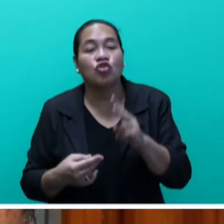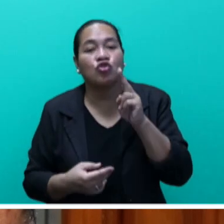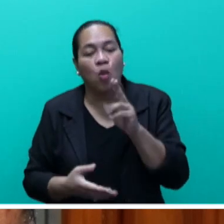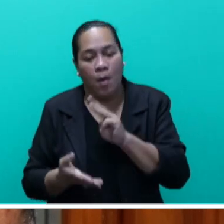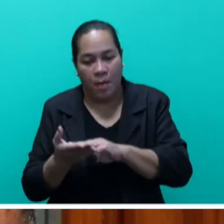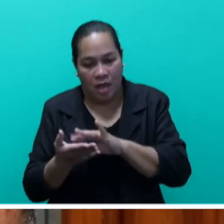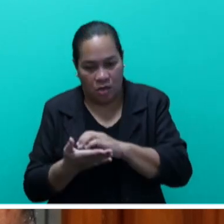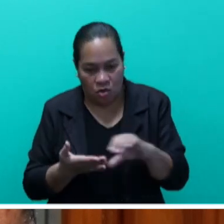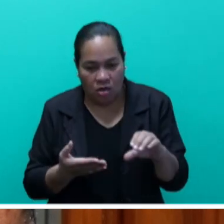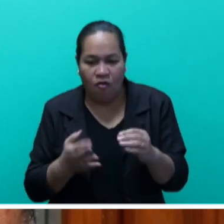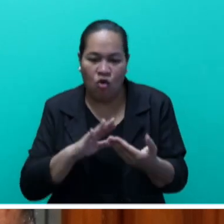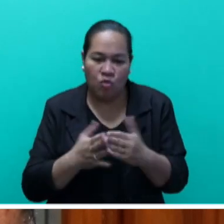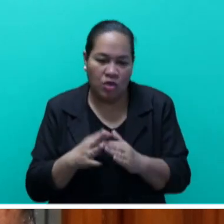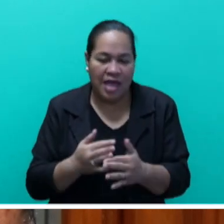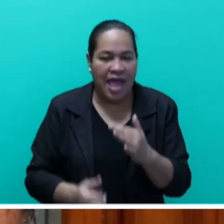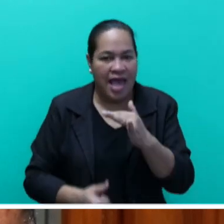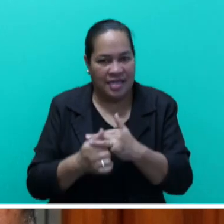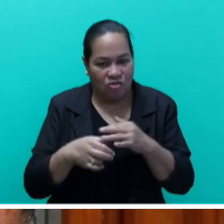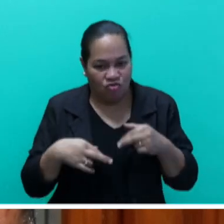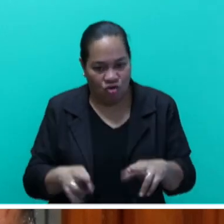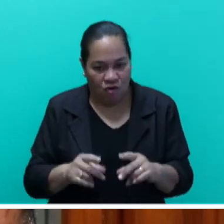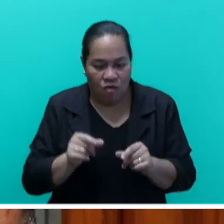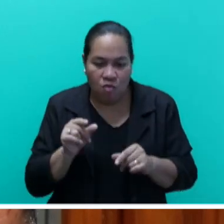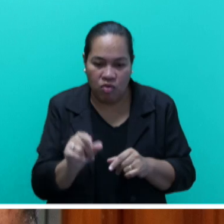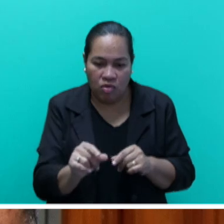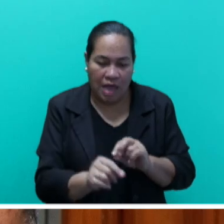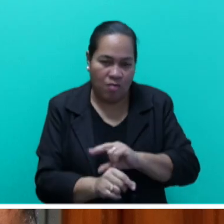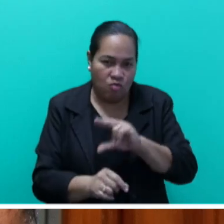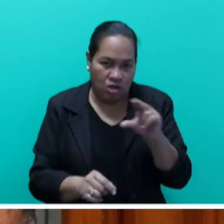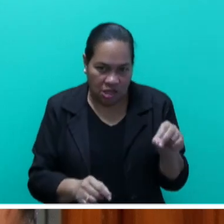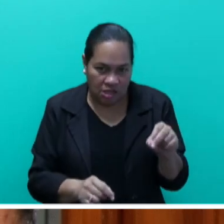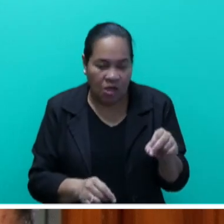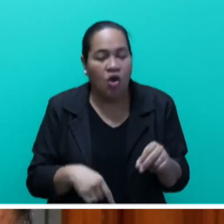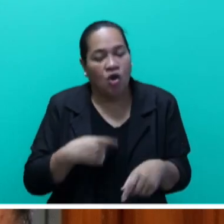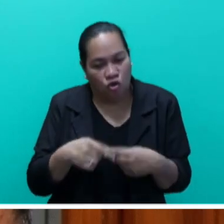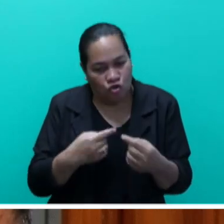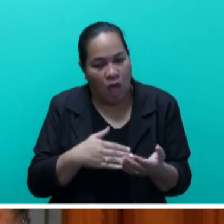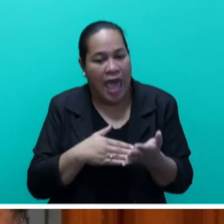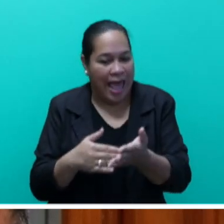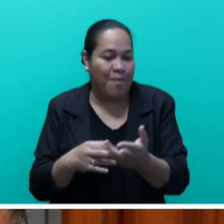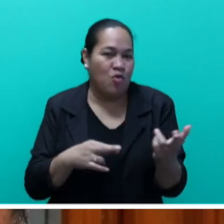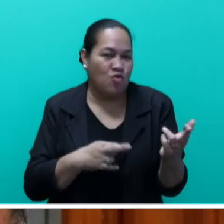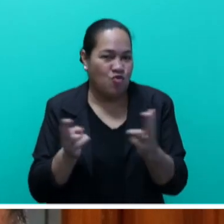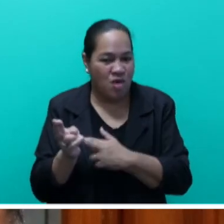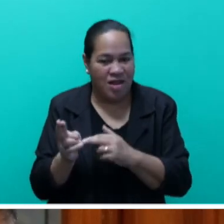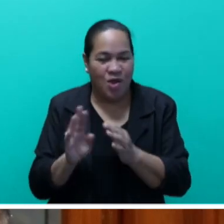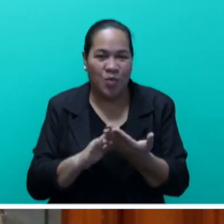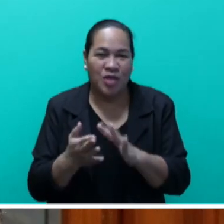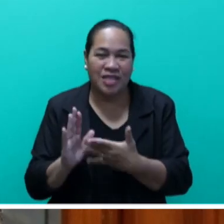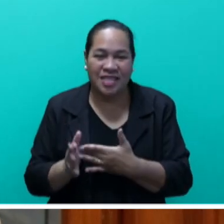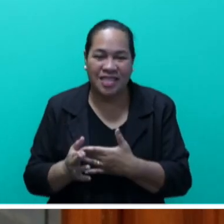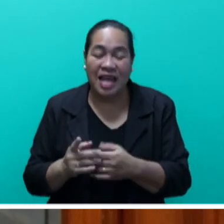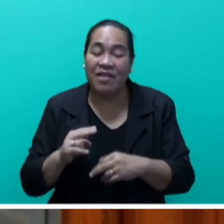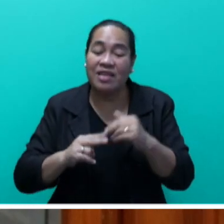our community access road, footpaths and footbridges continues to help our rural communities' infrastructure development to